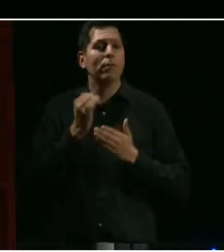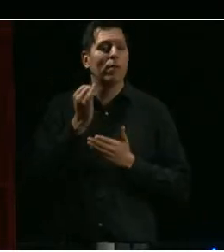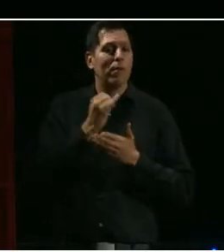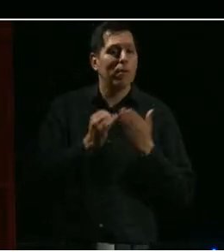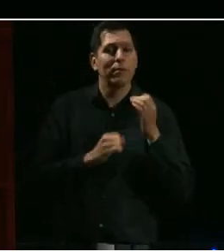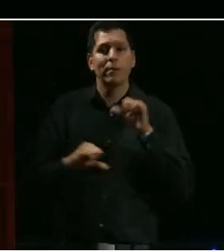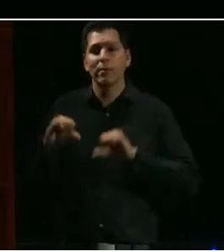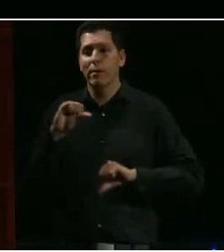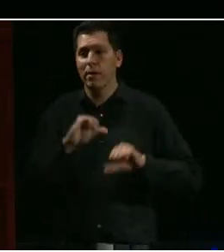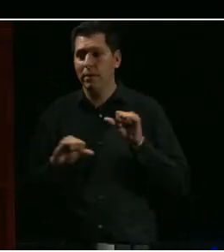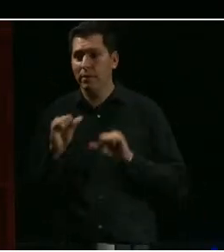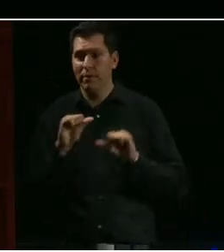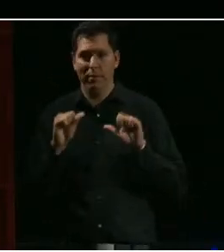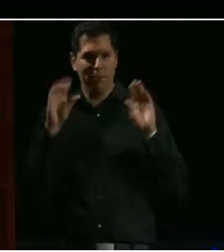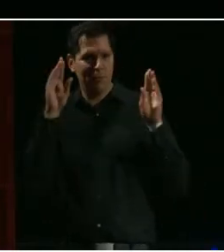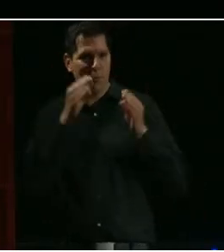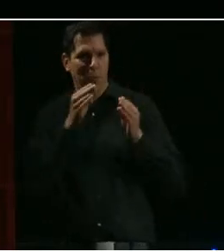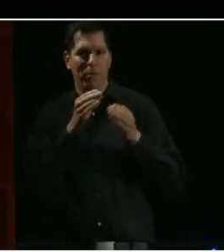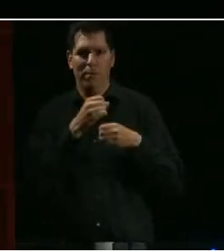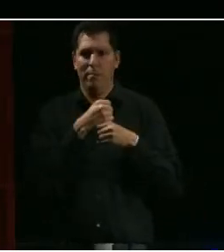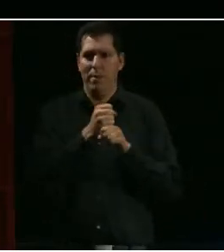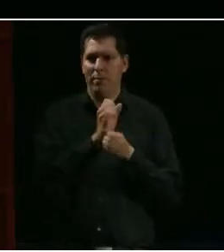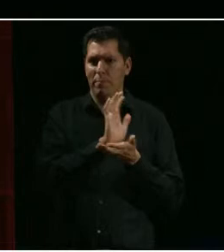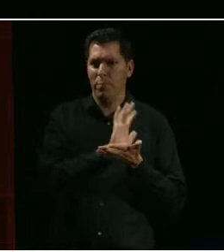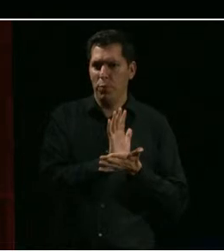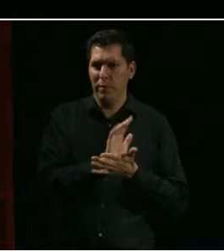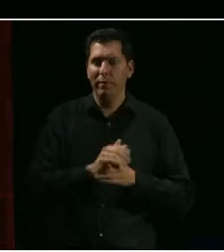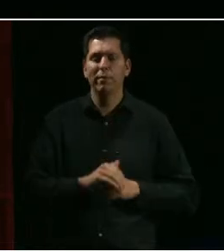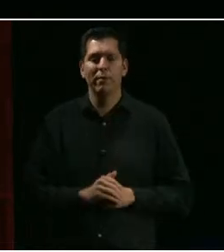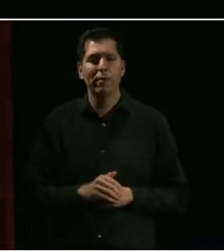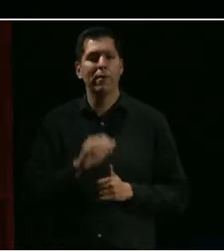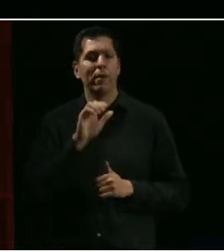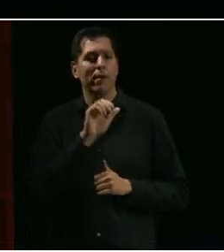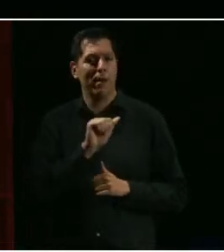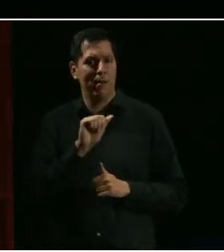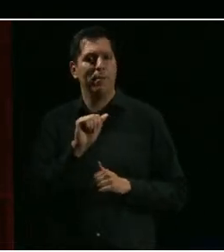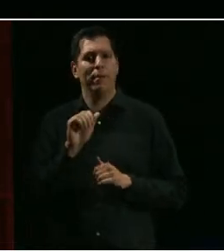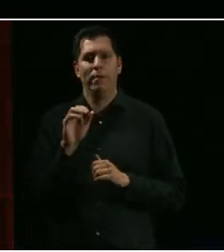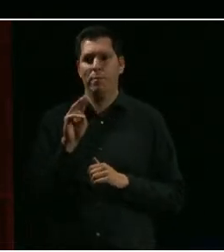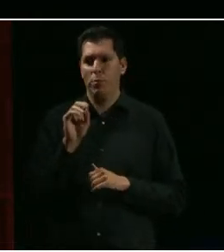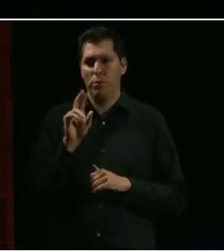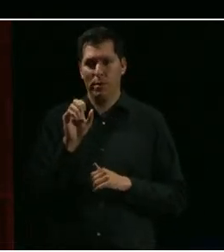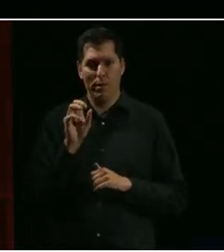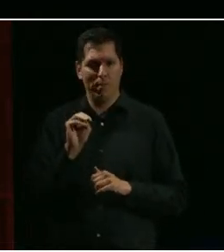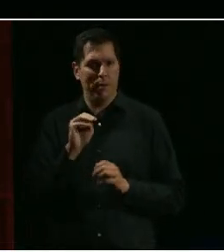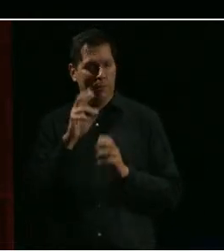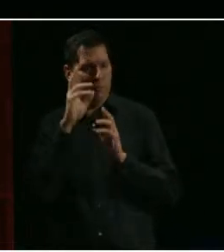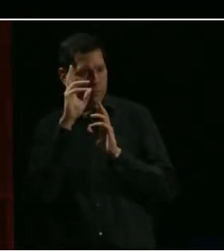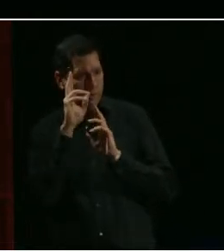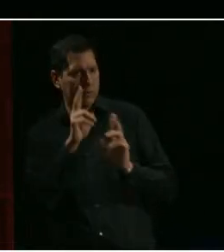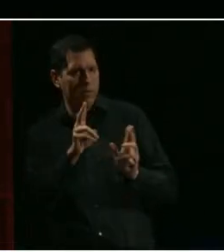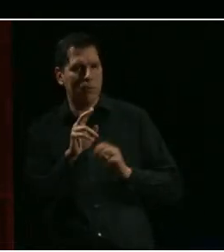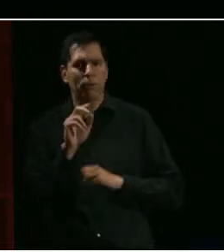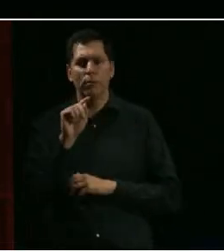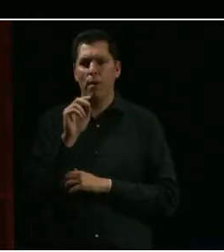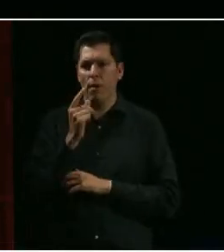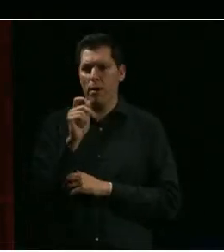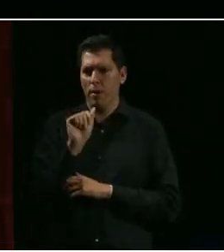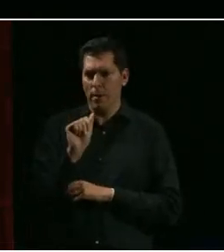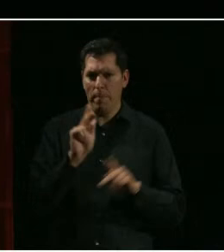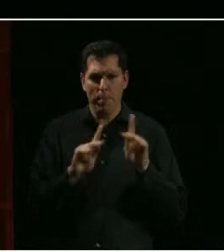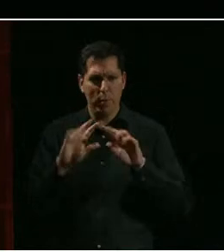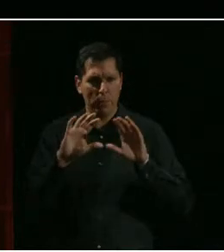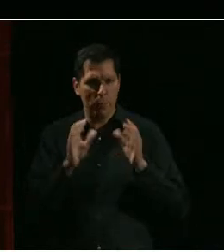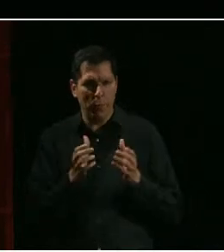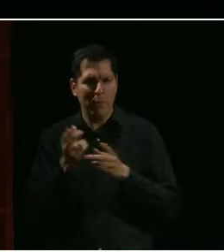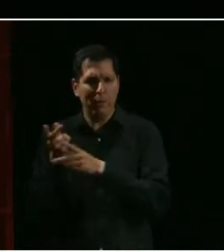sciences, and artists of movie making. The Academy Museum of Motion Pictures acknowledges the Tongva people as the traditional caretakers of the